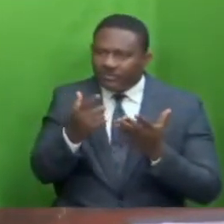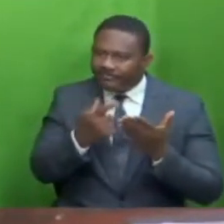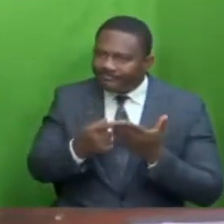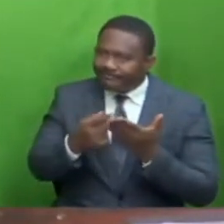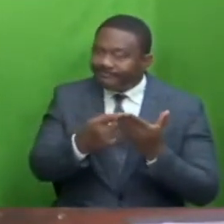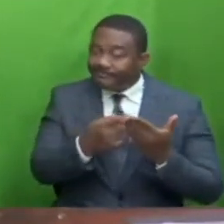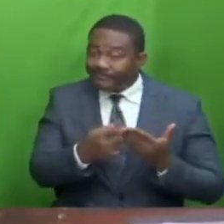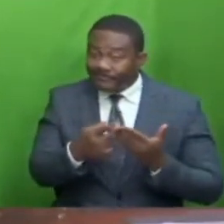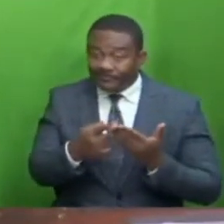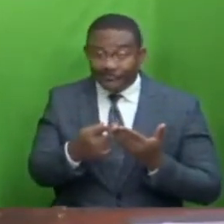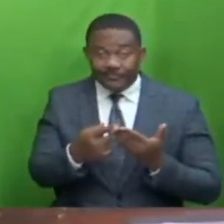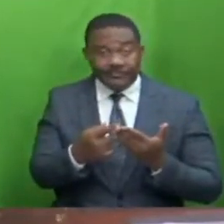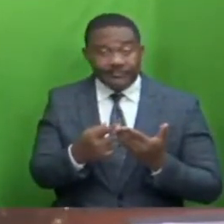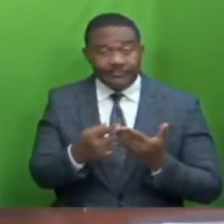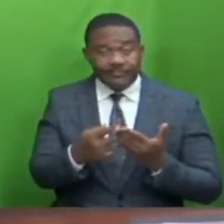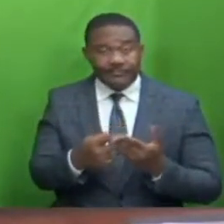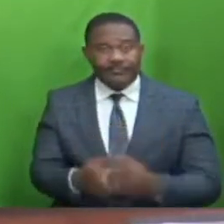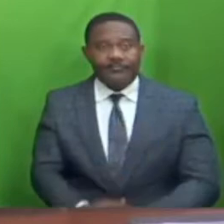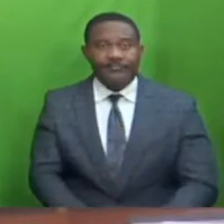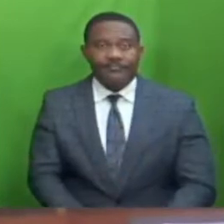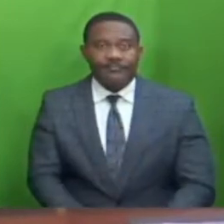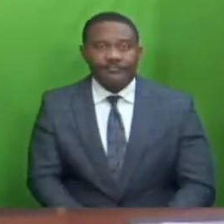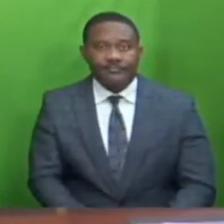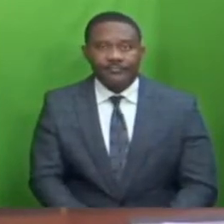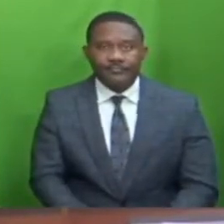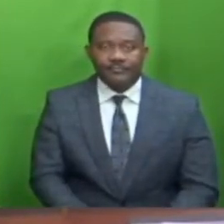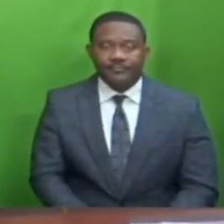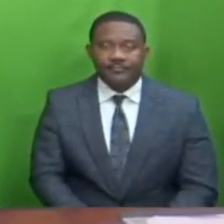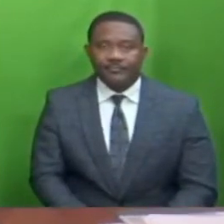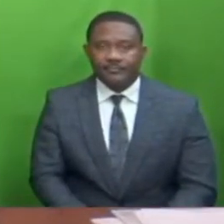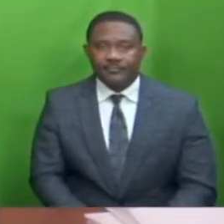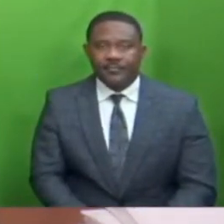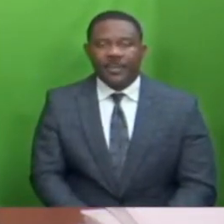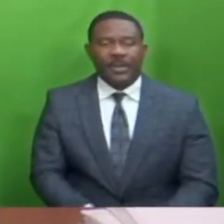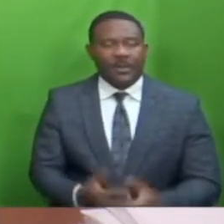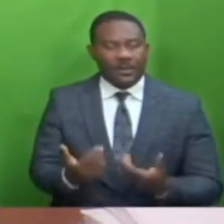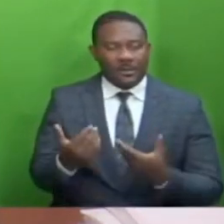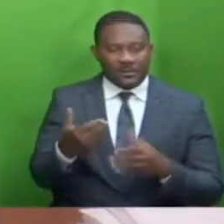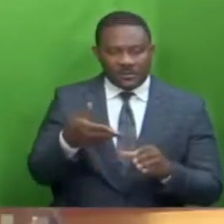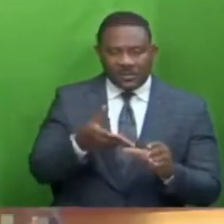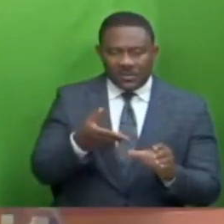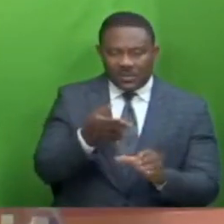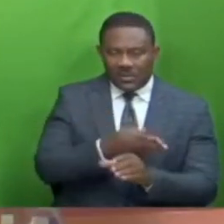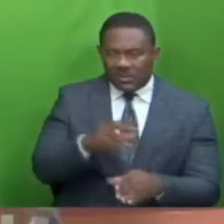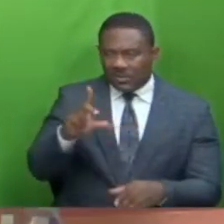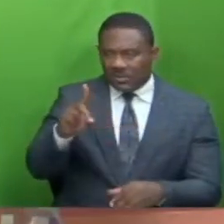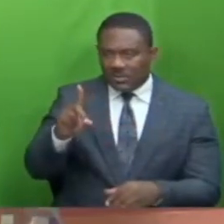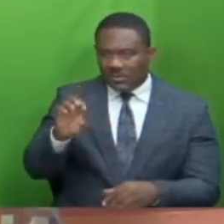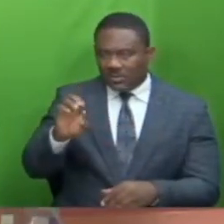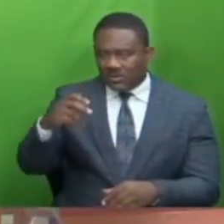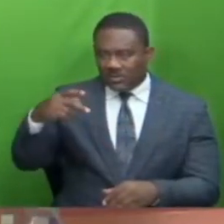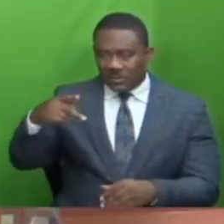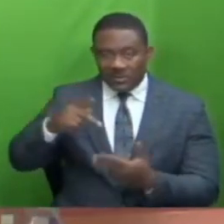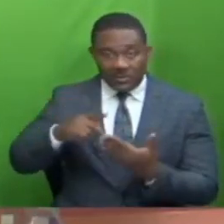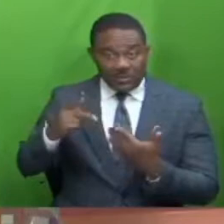discussions around the following domestic debt instruments which were excluded from the DDEP perimeter